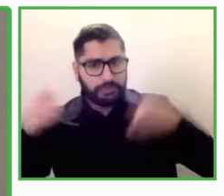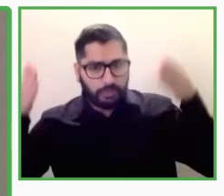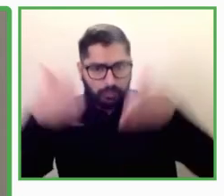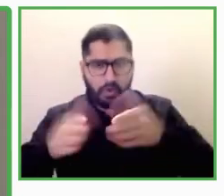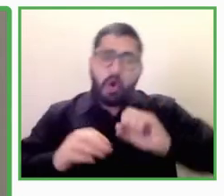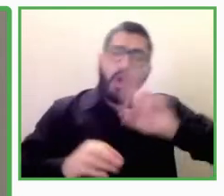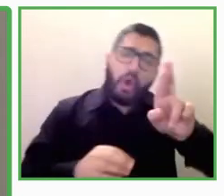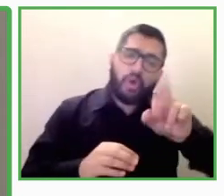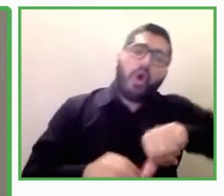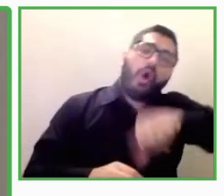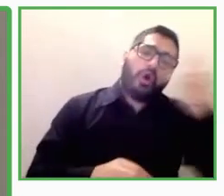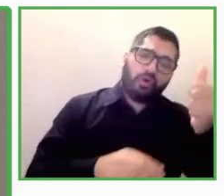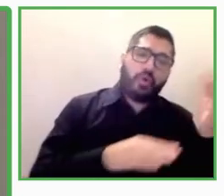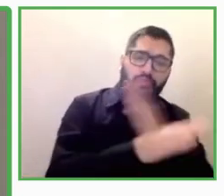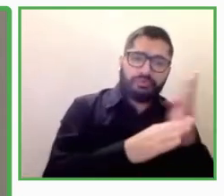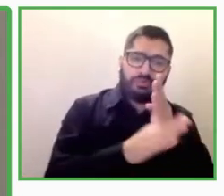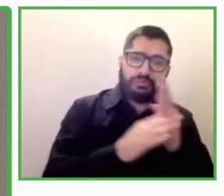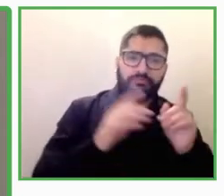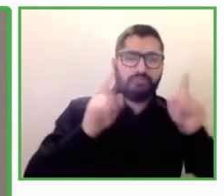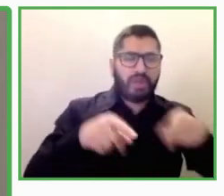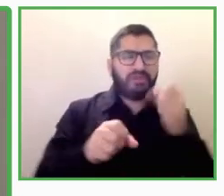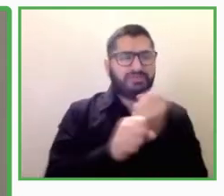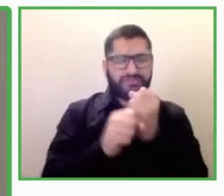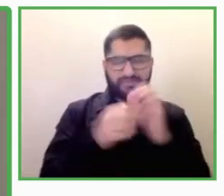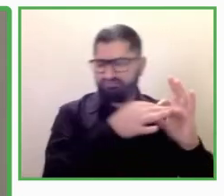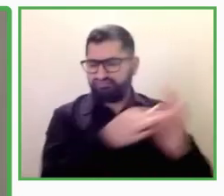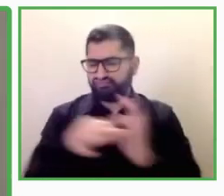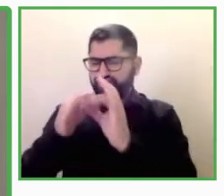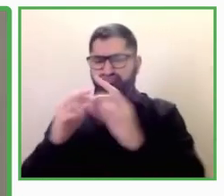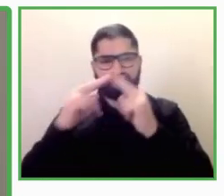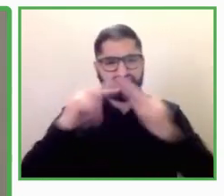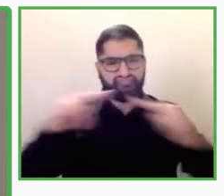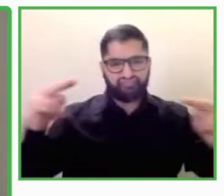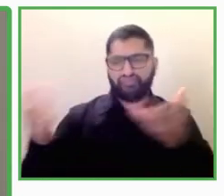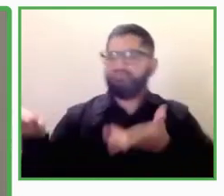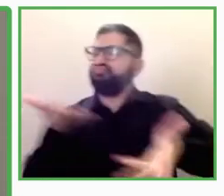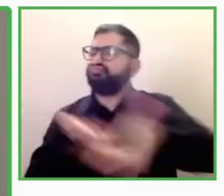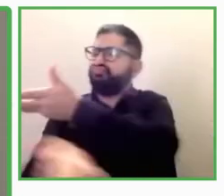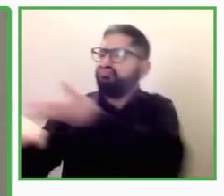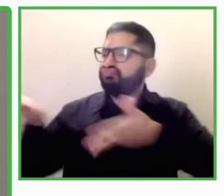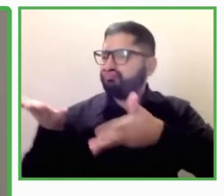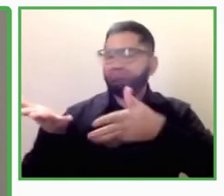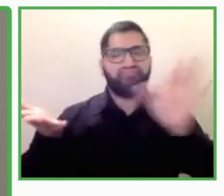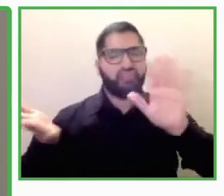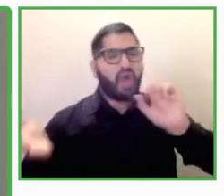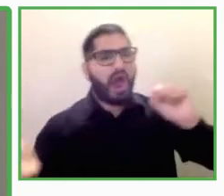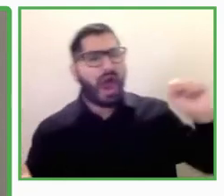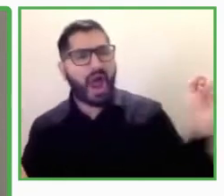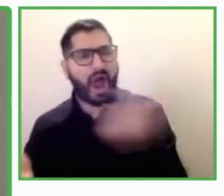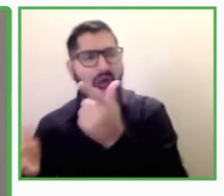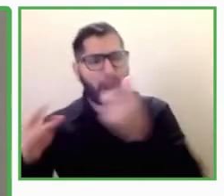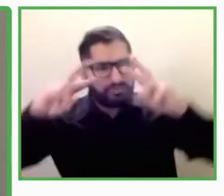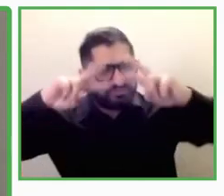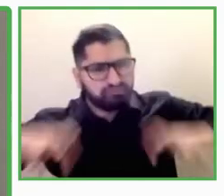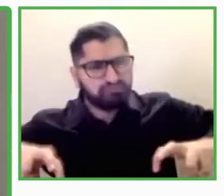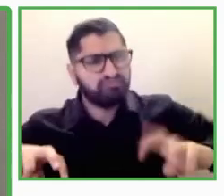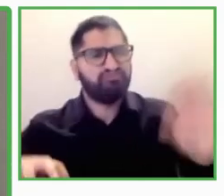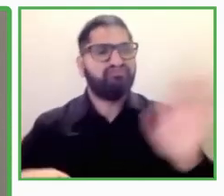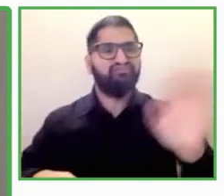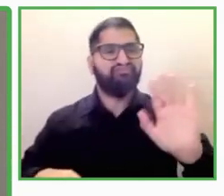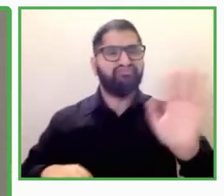an intermediation system. So we need to consider all the ecosystem regarding inclusion in the workplace,